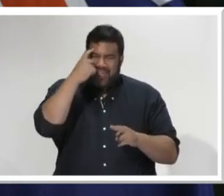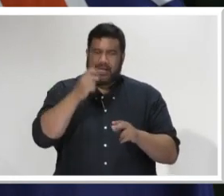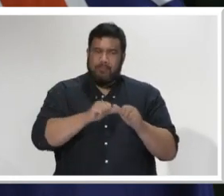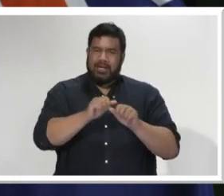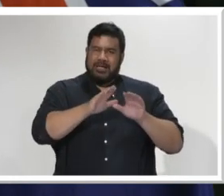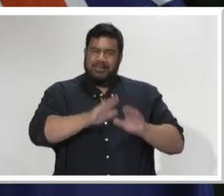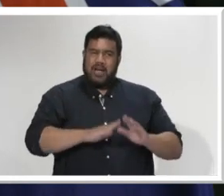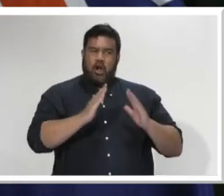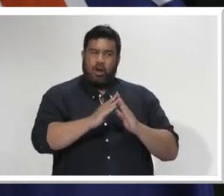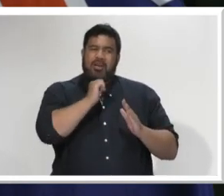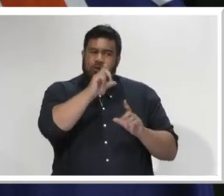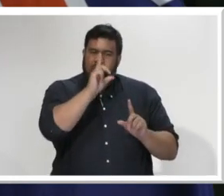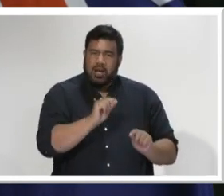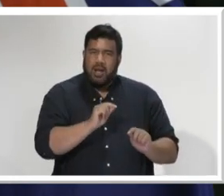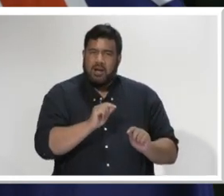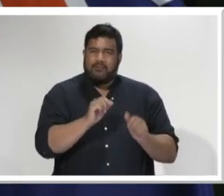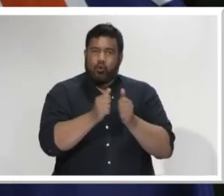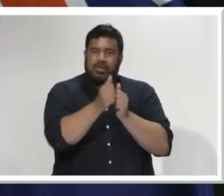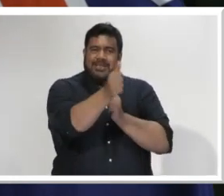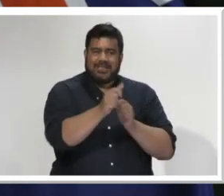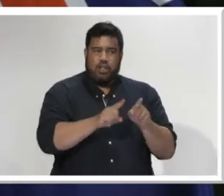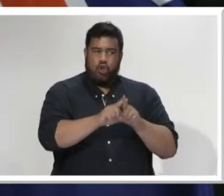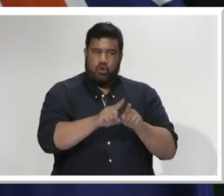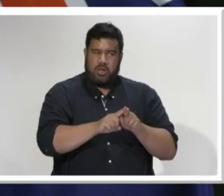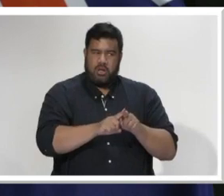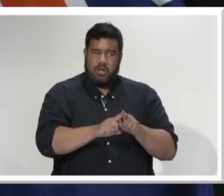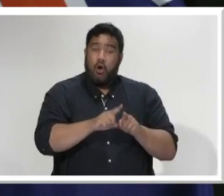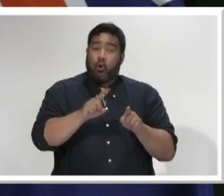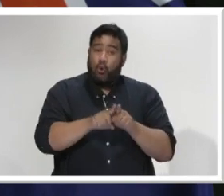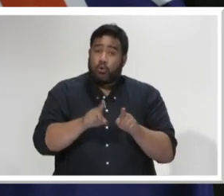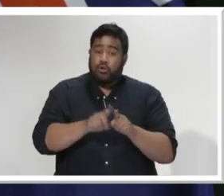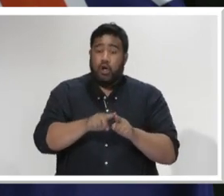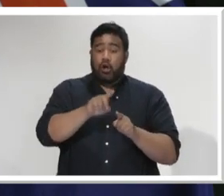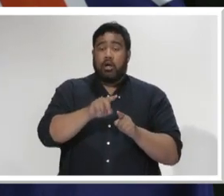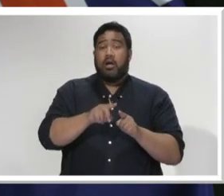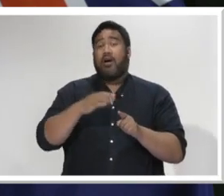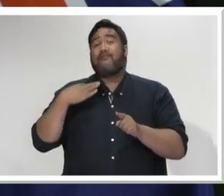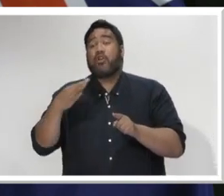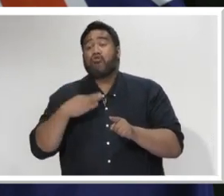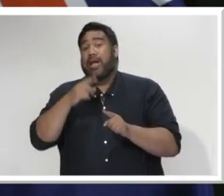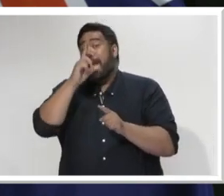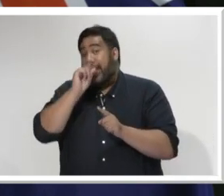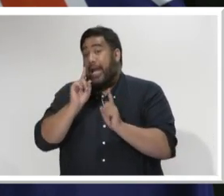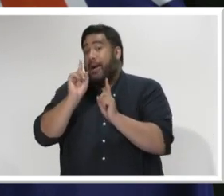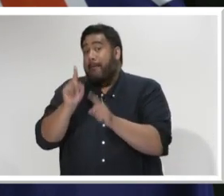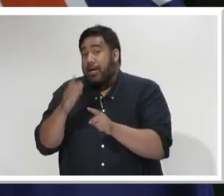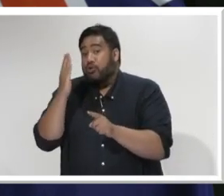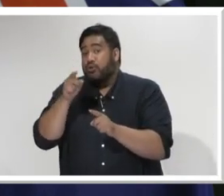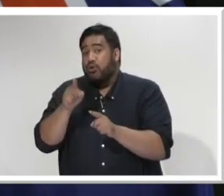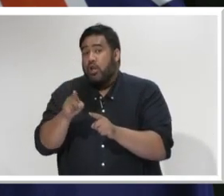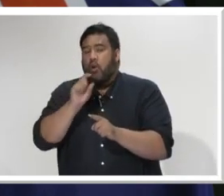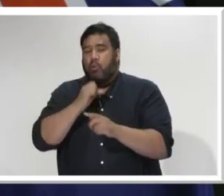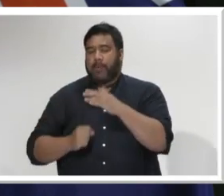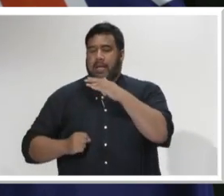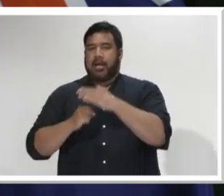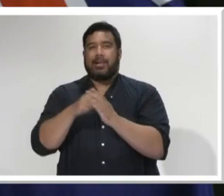learning, and of course keeping in mind we're only going up to year 10 for that voluntary restart of education. But